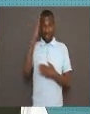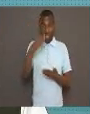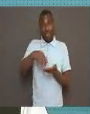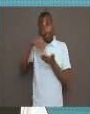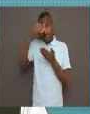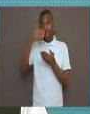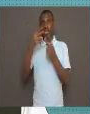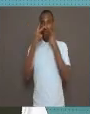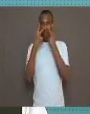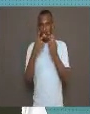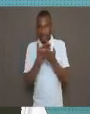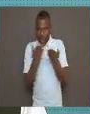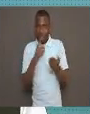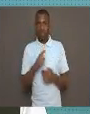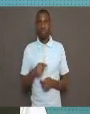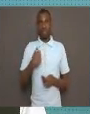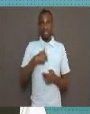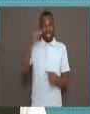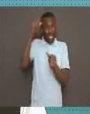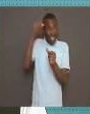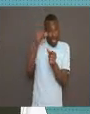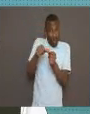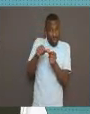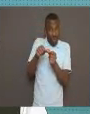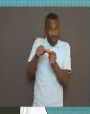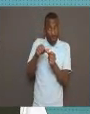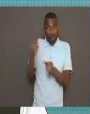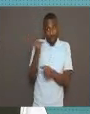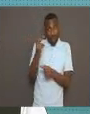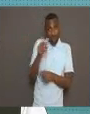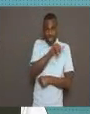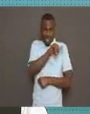please remember that they are the same thing.